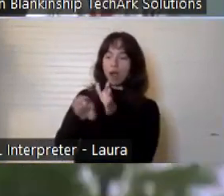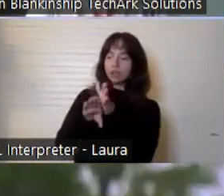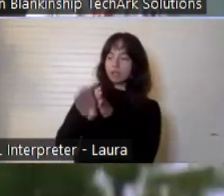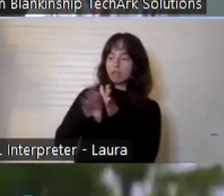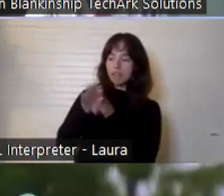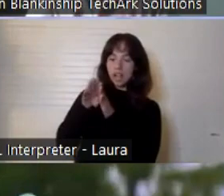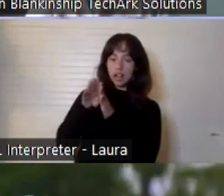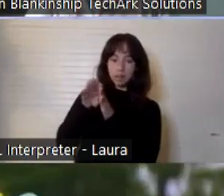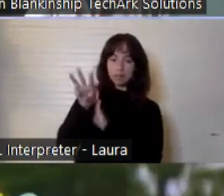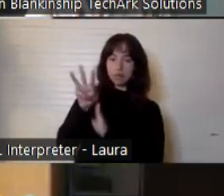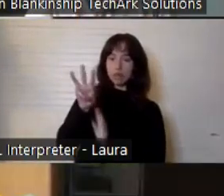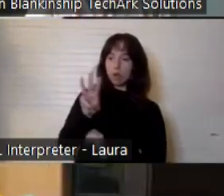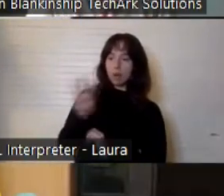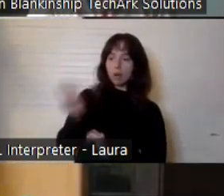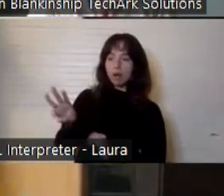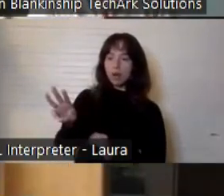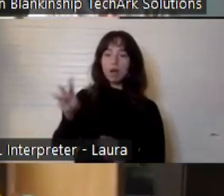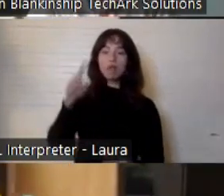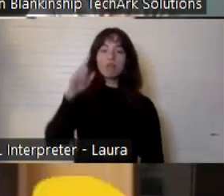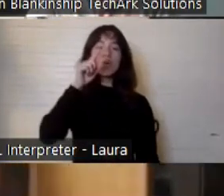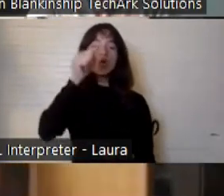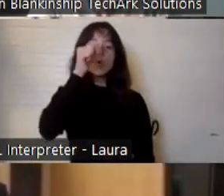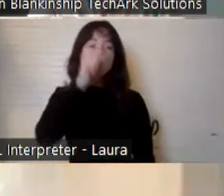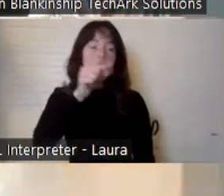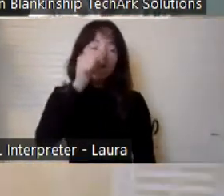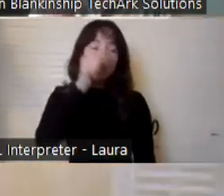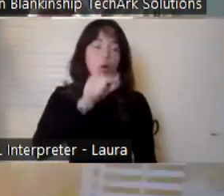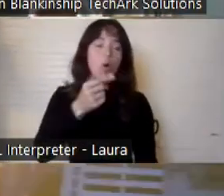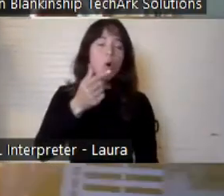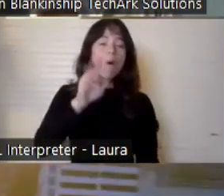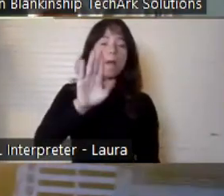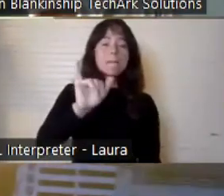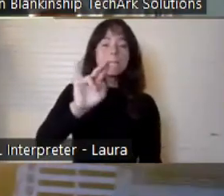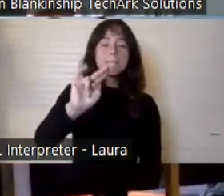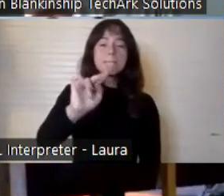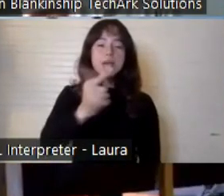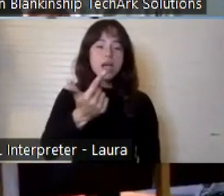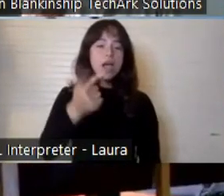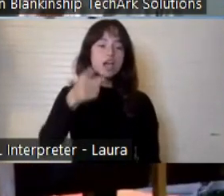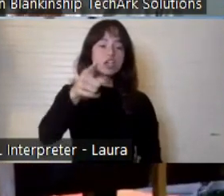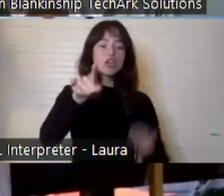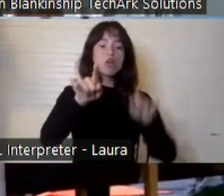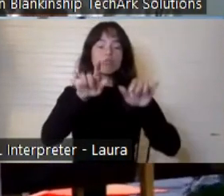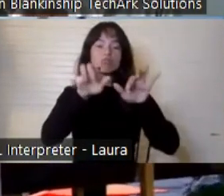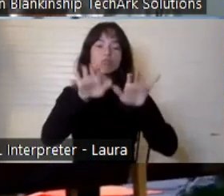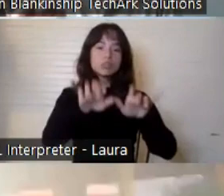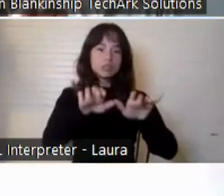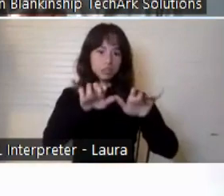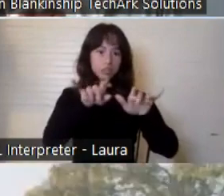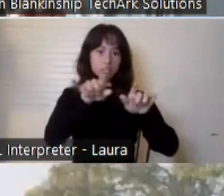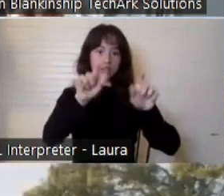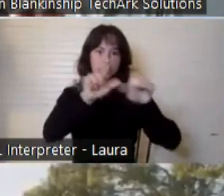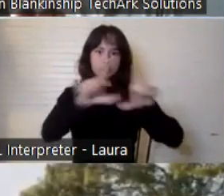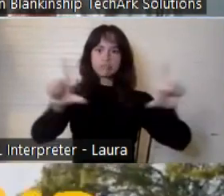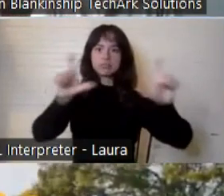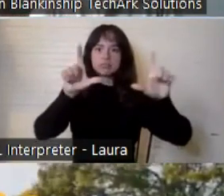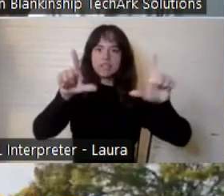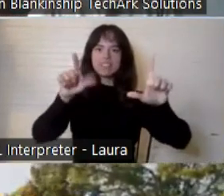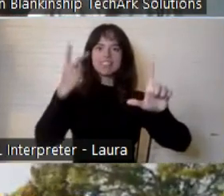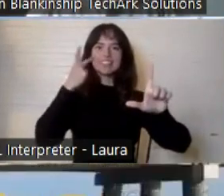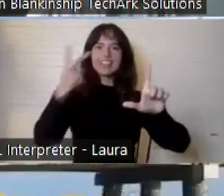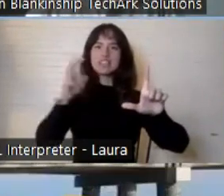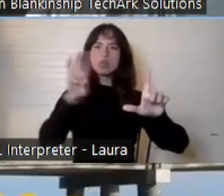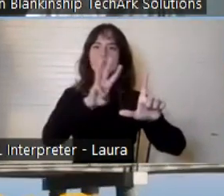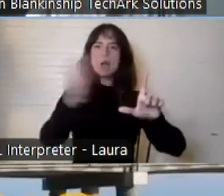web crawlers like Bing or other search engines to identify the purpose of the website and how relevant that website is to the